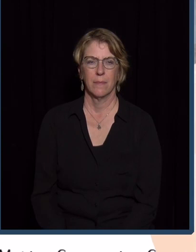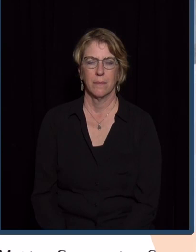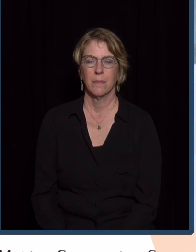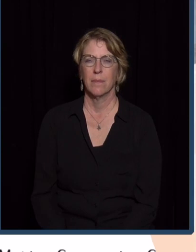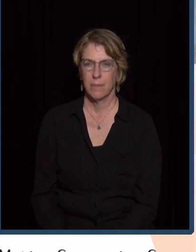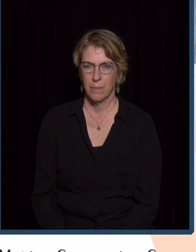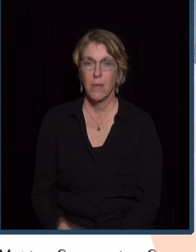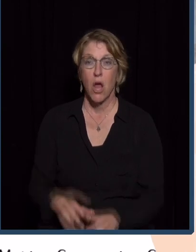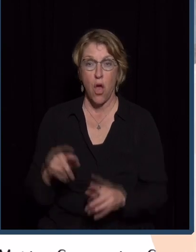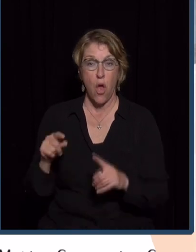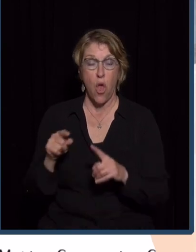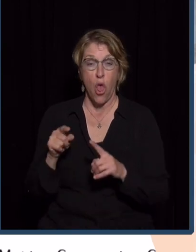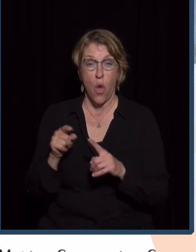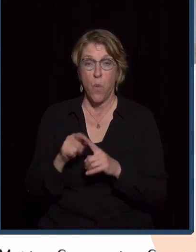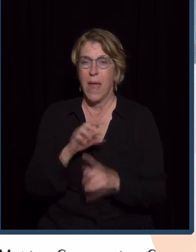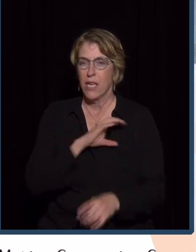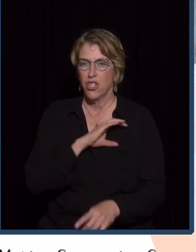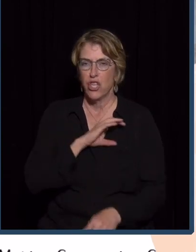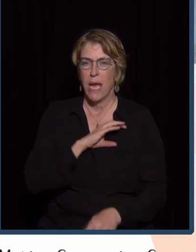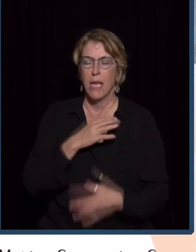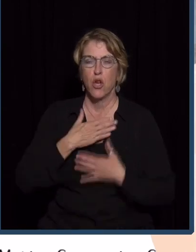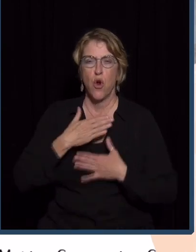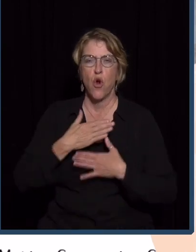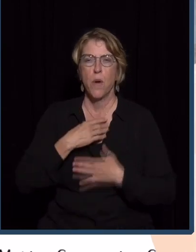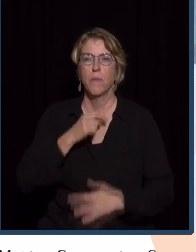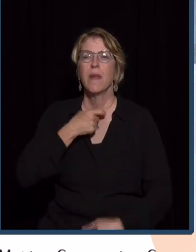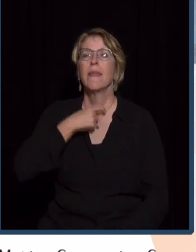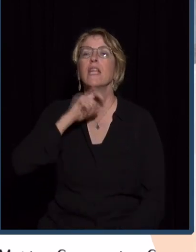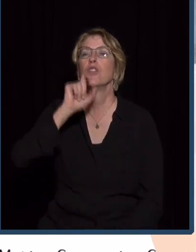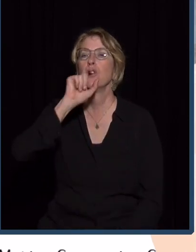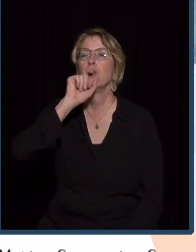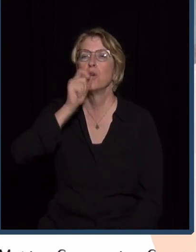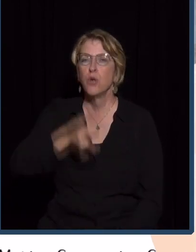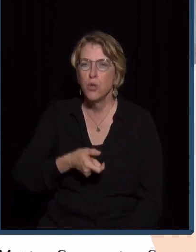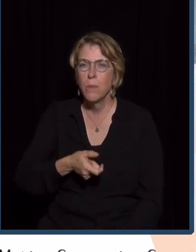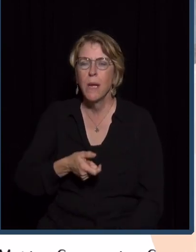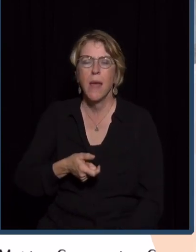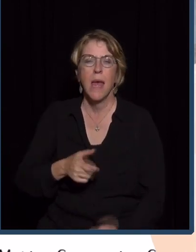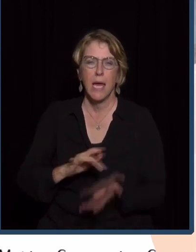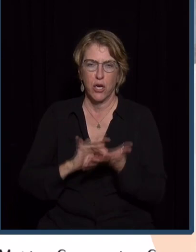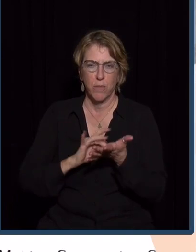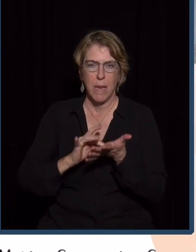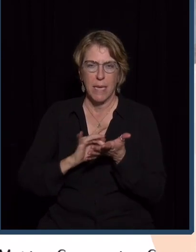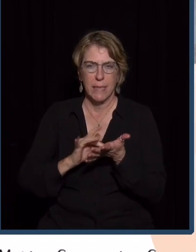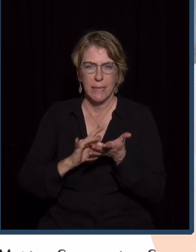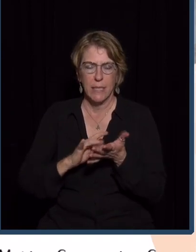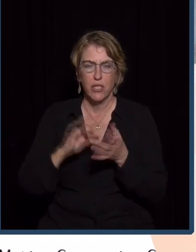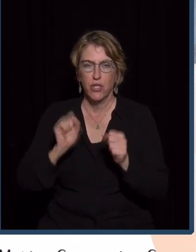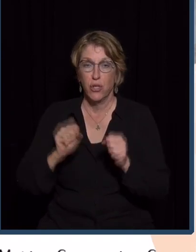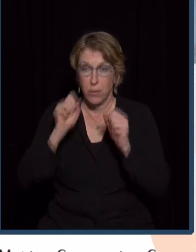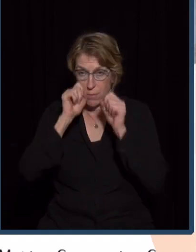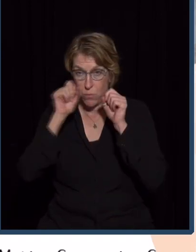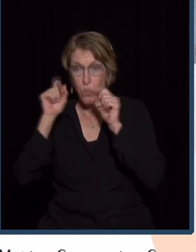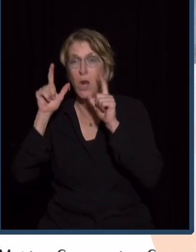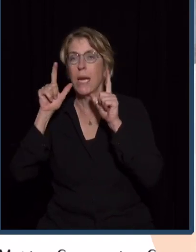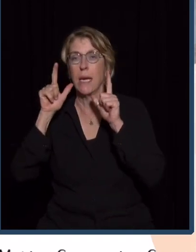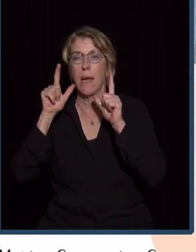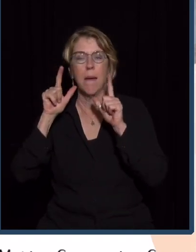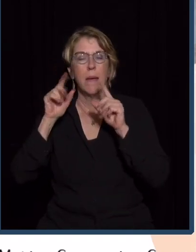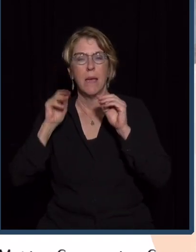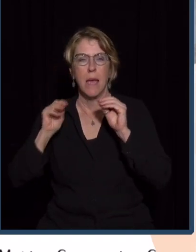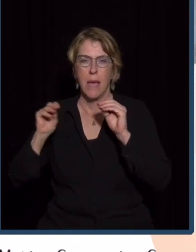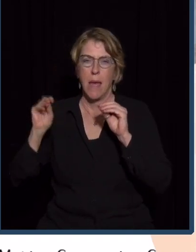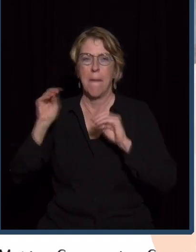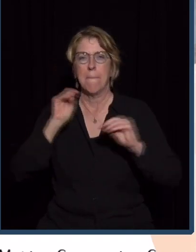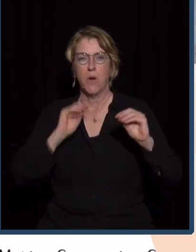When Cheyenne had just had her breathing tube out and they were taking her off sedation and they were getting her to the point where she wanted to move around,